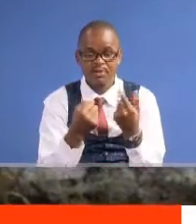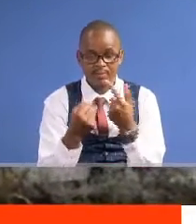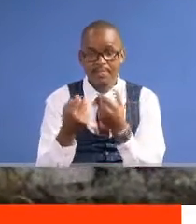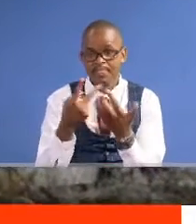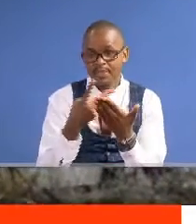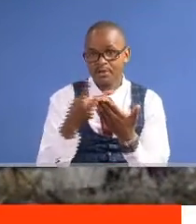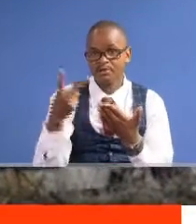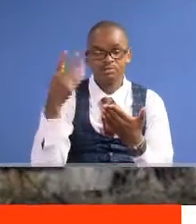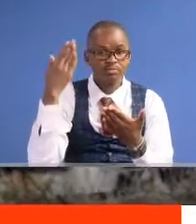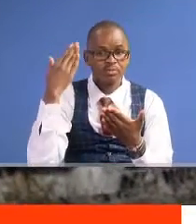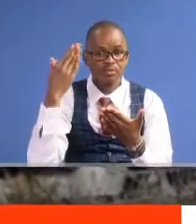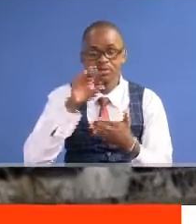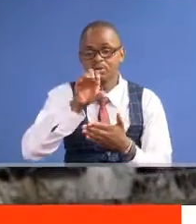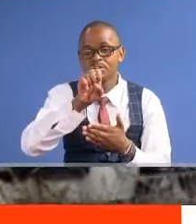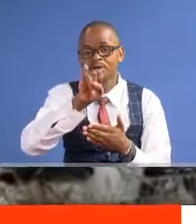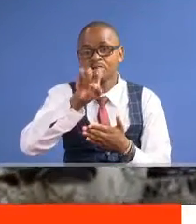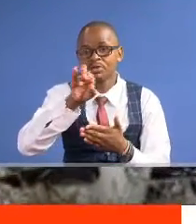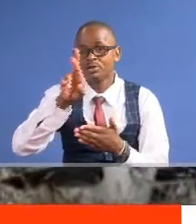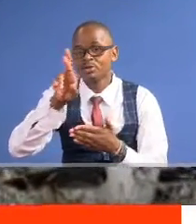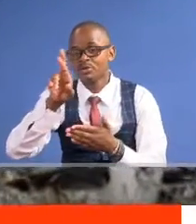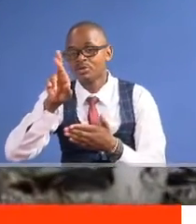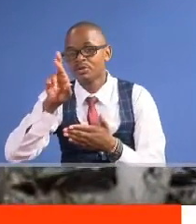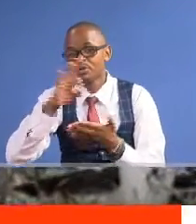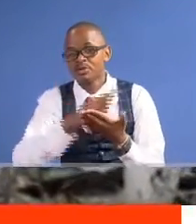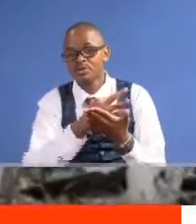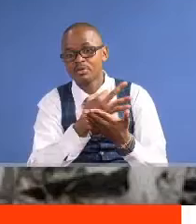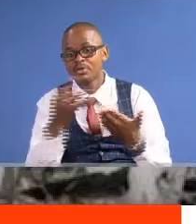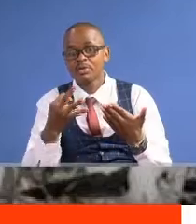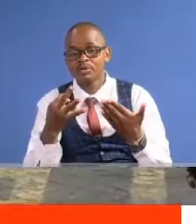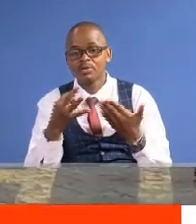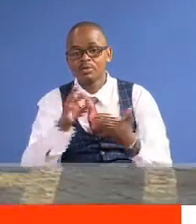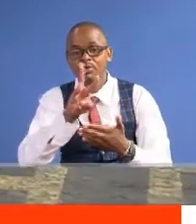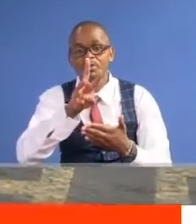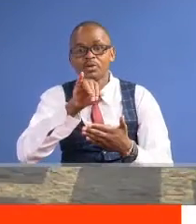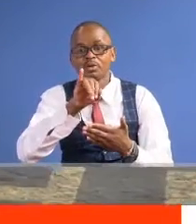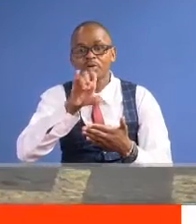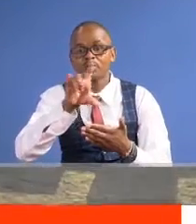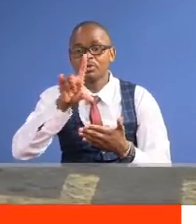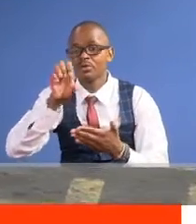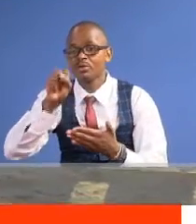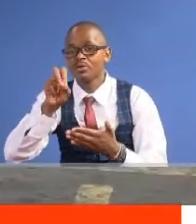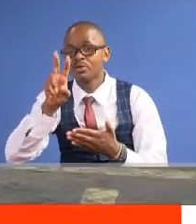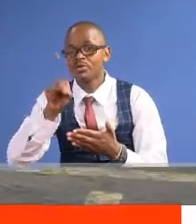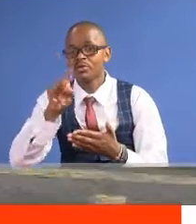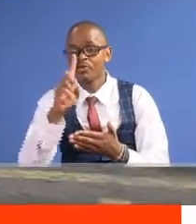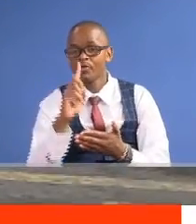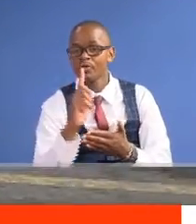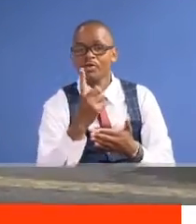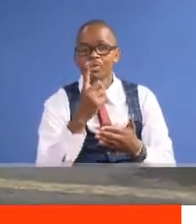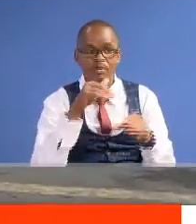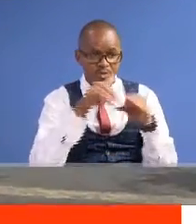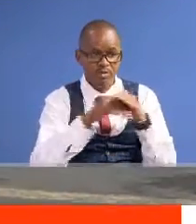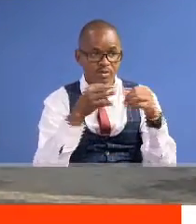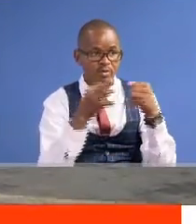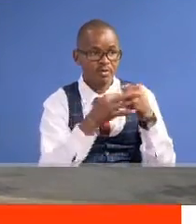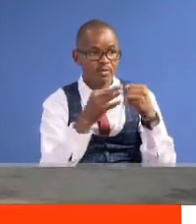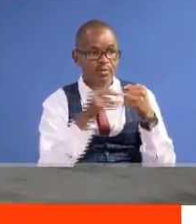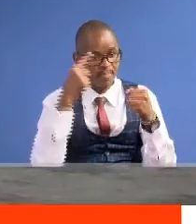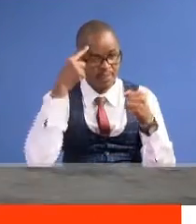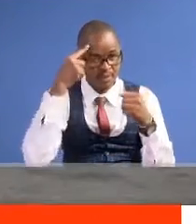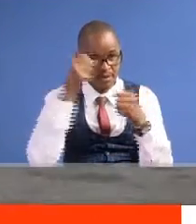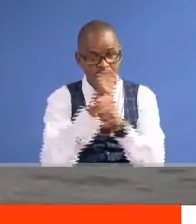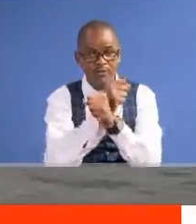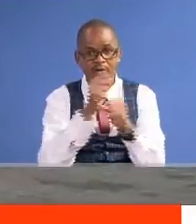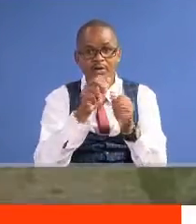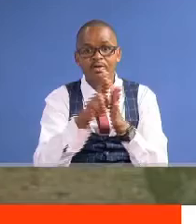barely 2 weeks after another Silverstone plane skidded off the runway at the Wilson Airport. One fleet of the Silverstone Dash 8 also grounded over